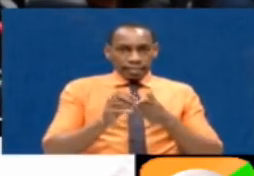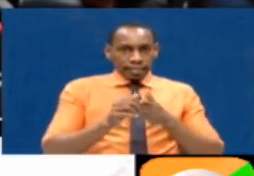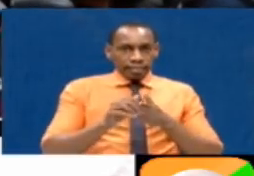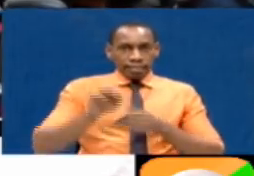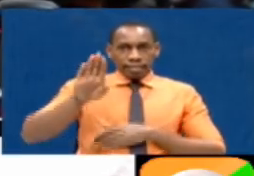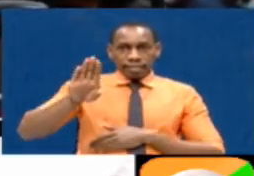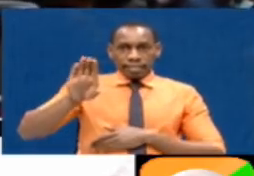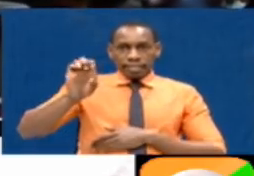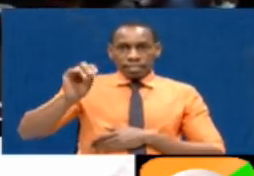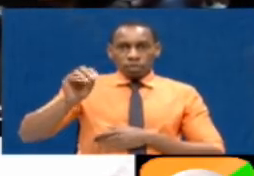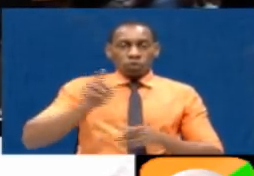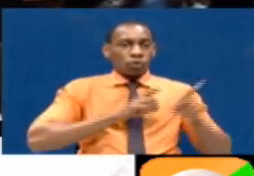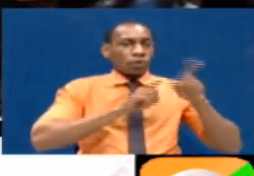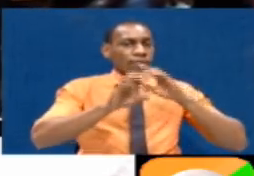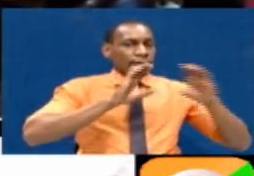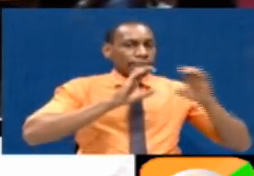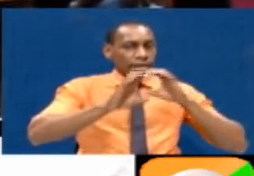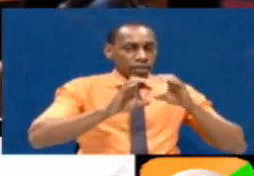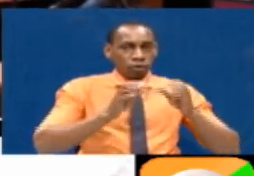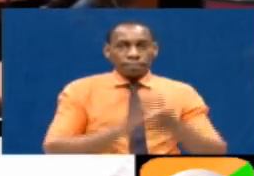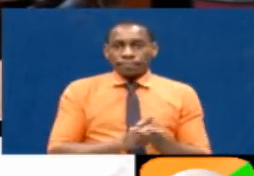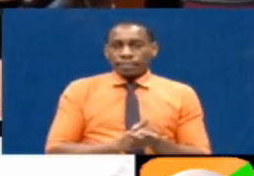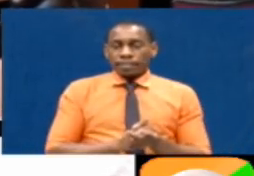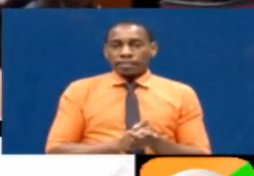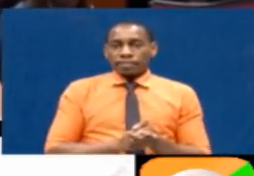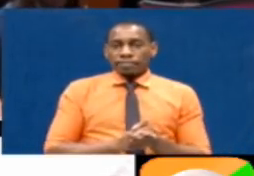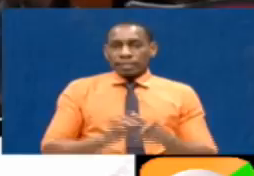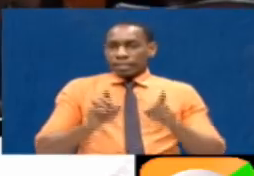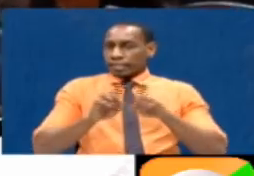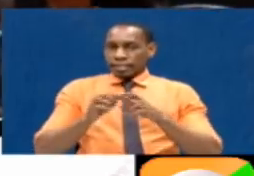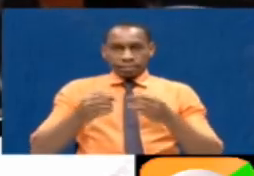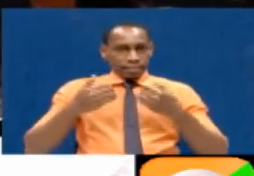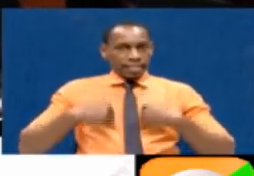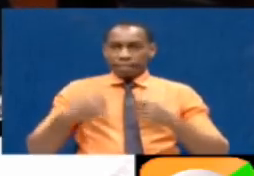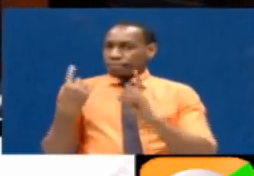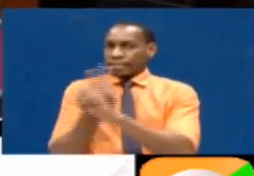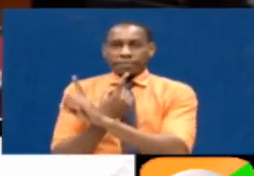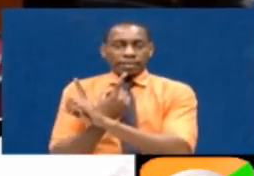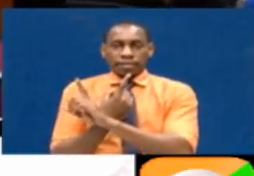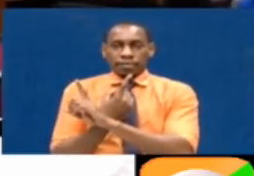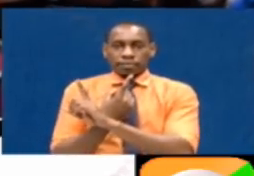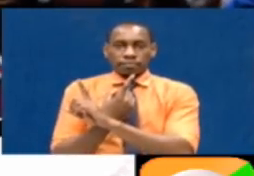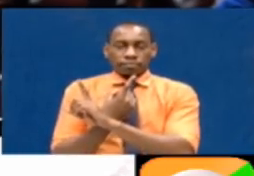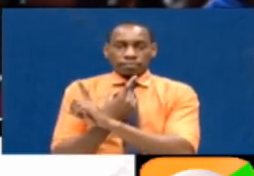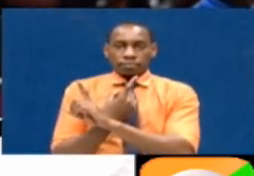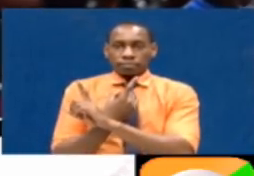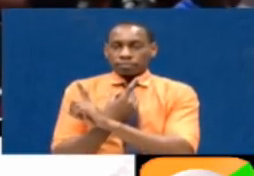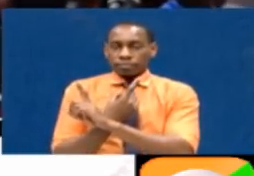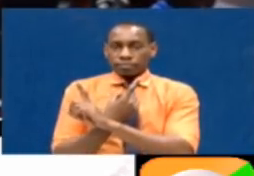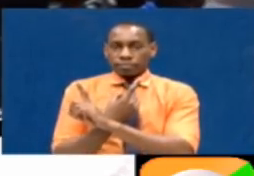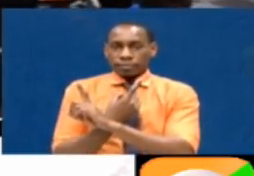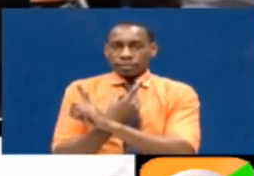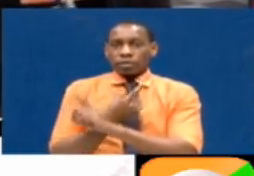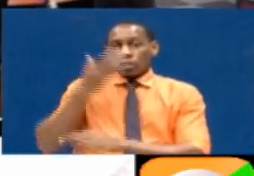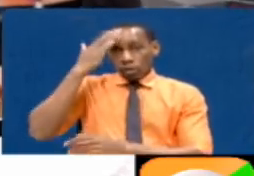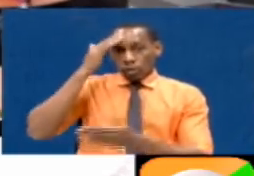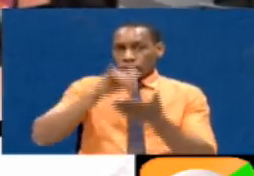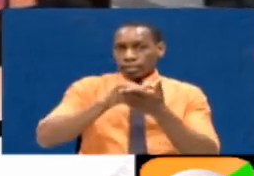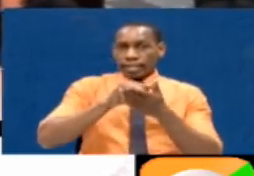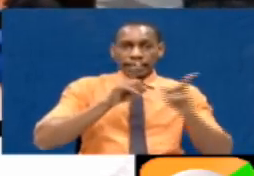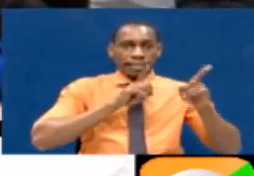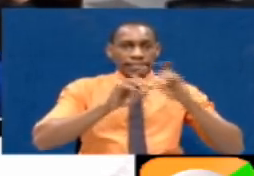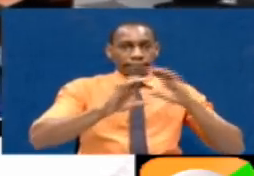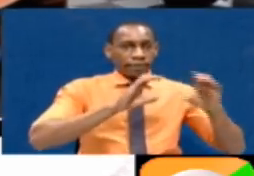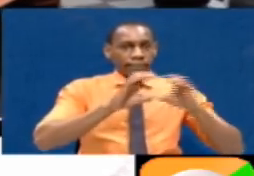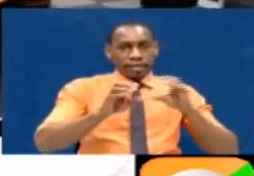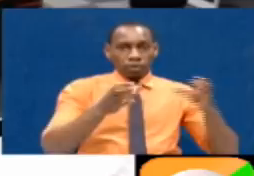of Safaricom. I will be my own person, Victoria. I know that